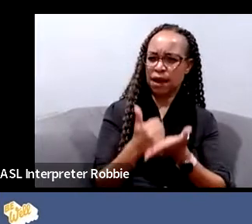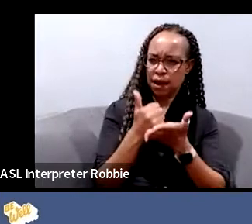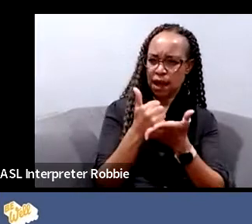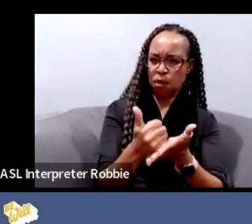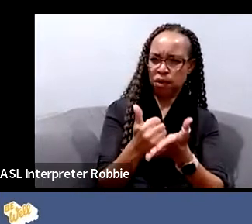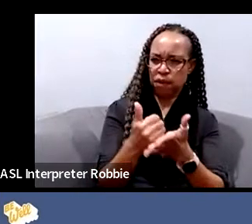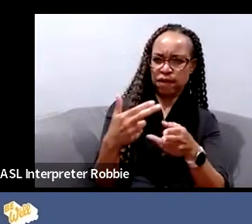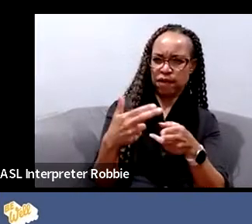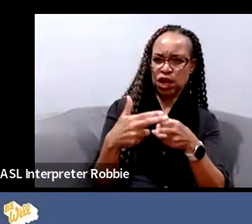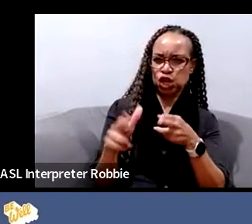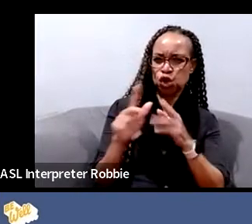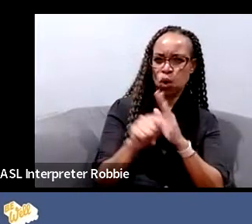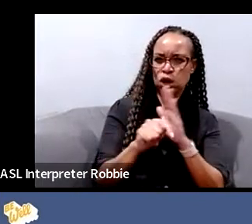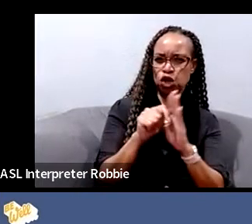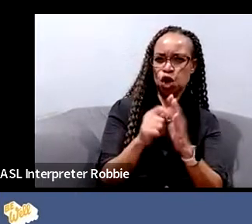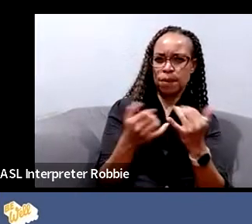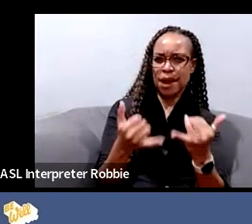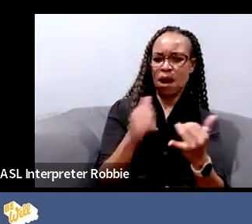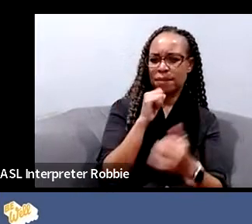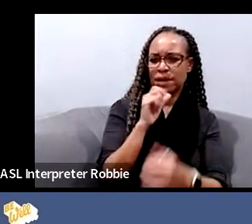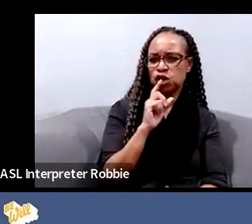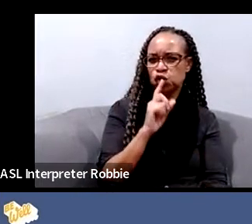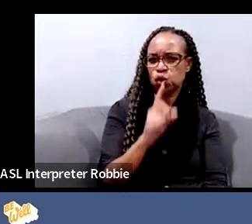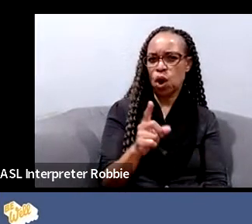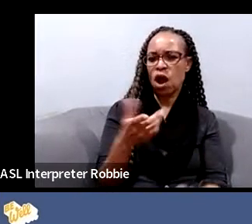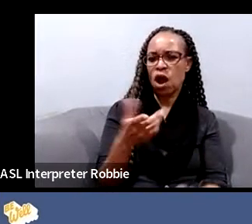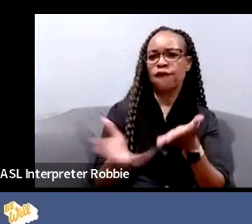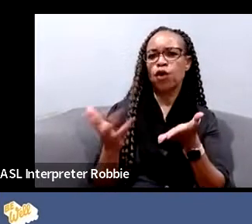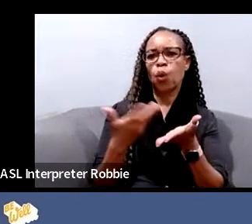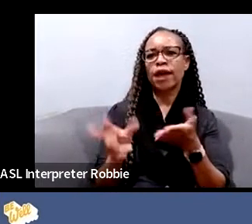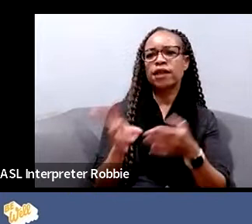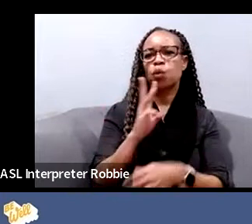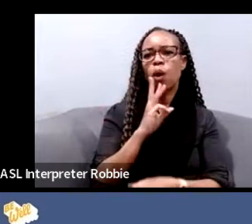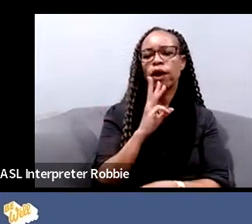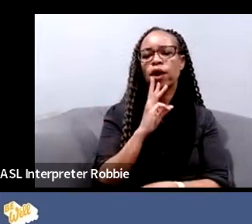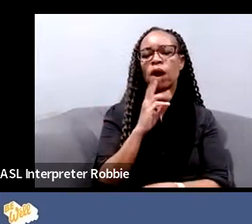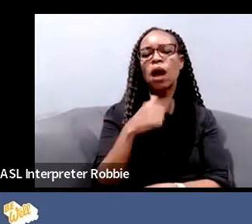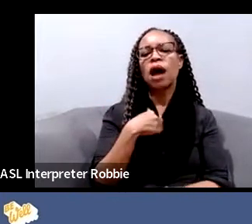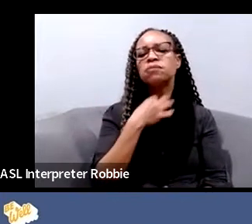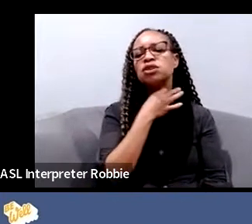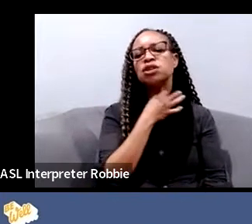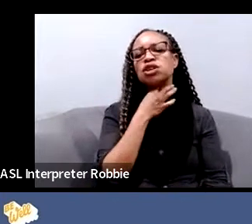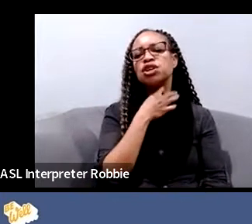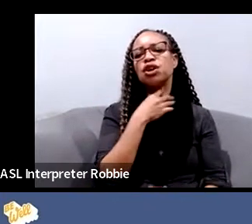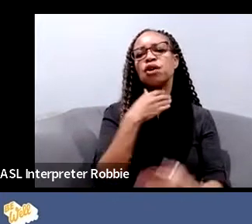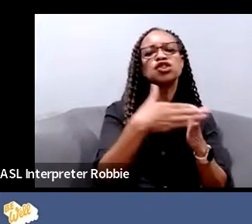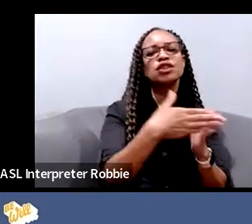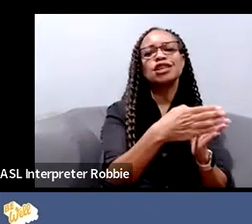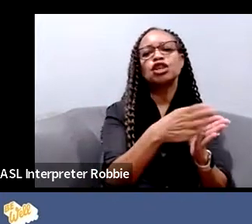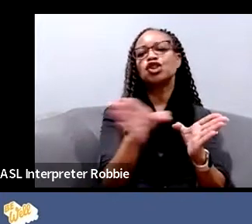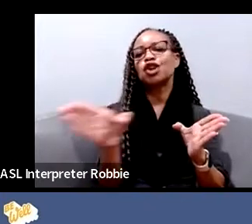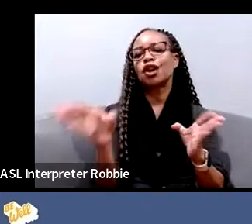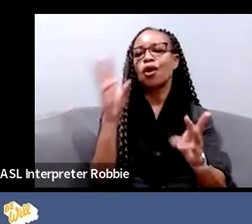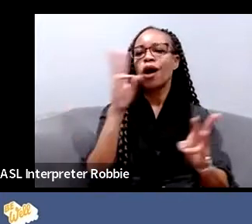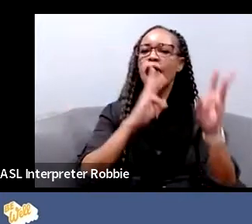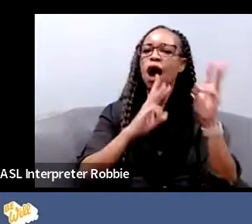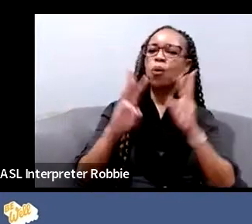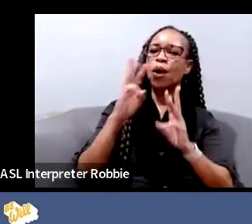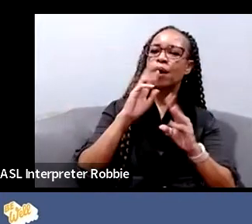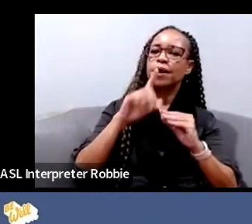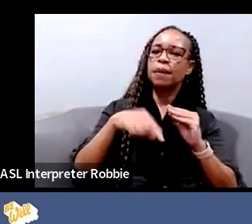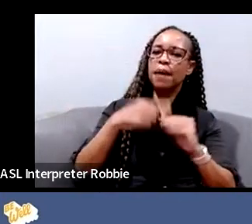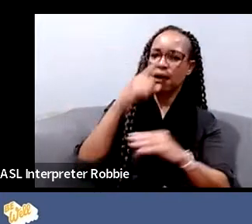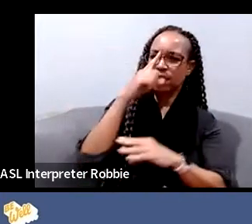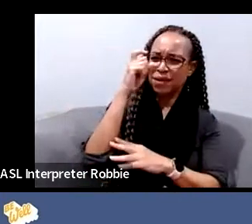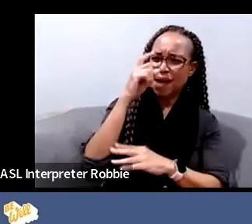still haven't seen it. I just am not sure how that's going to guide us. But I just kind of wonder just your overall sense about that. How worried are you about the summer, about